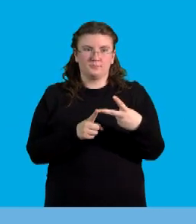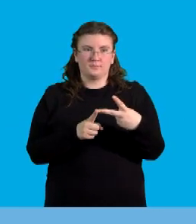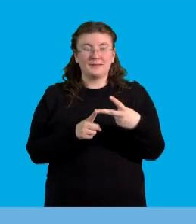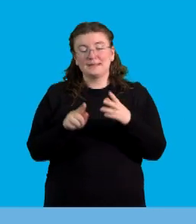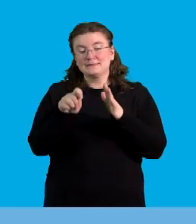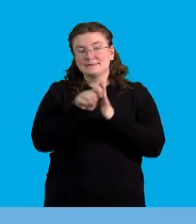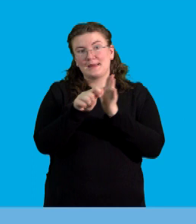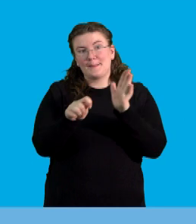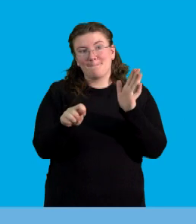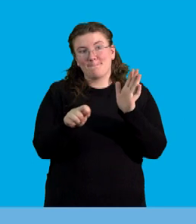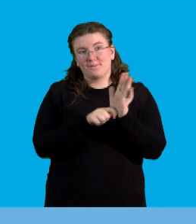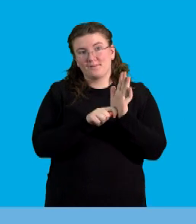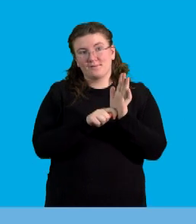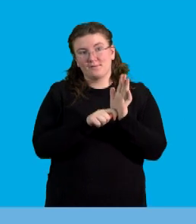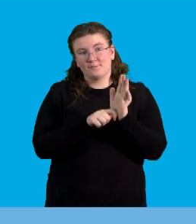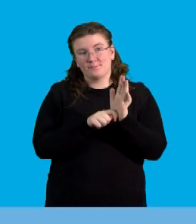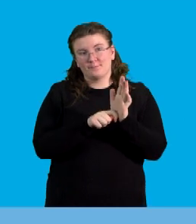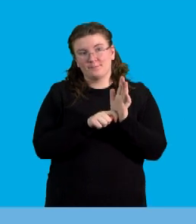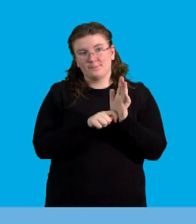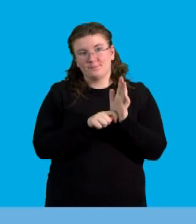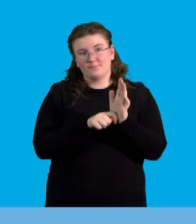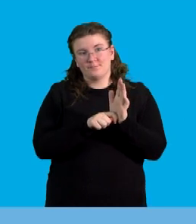we have type